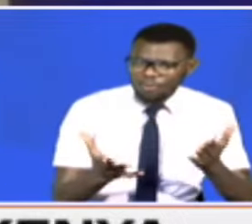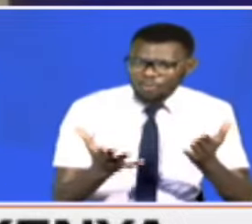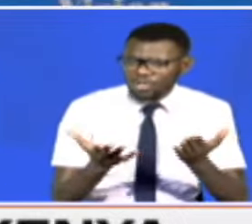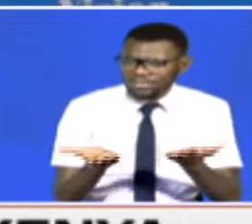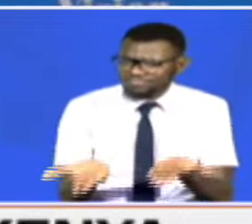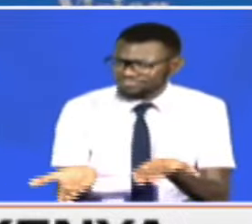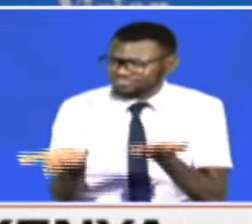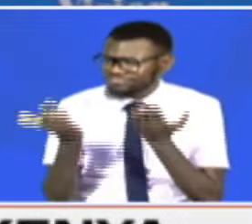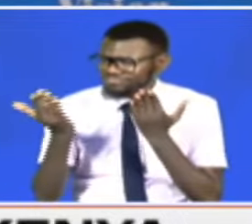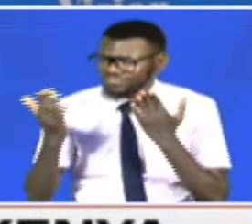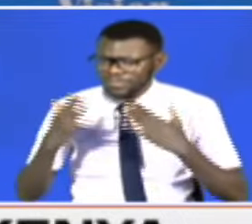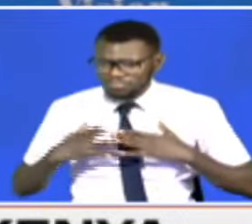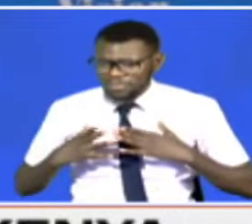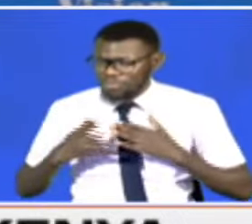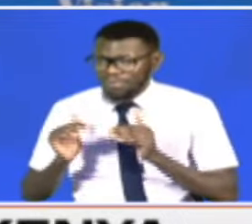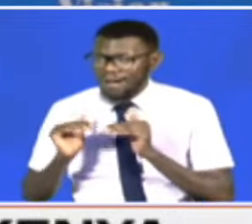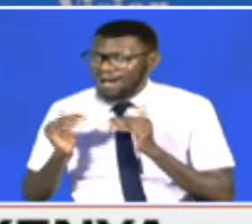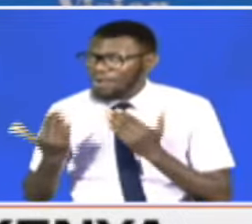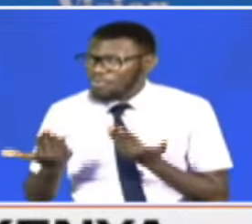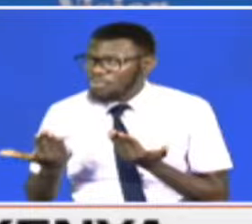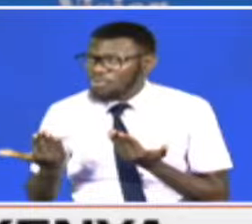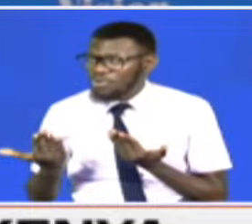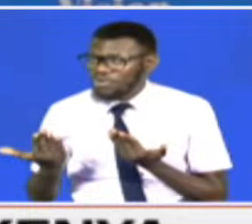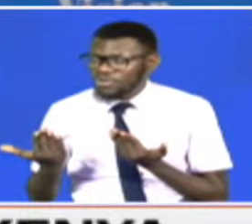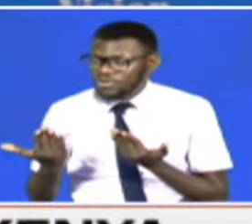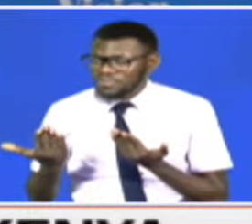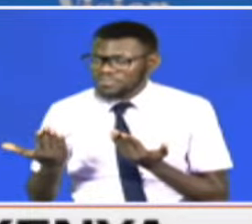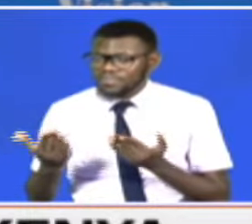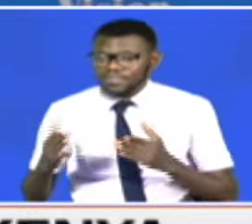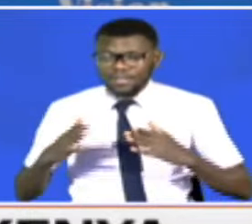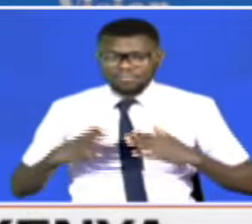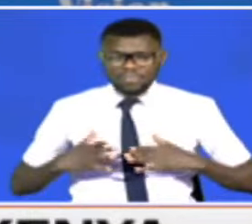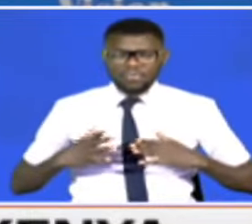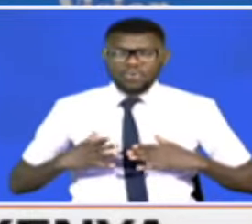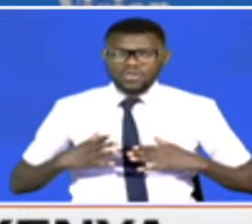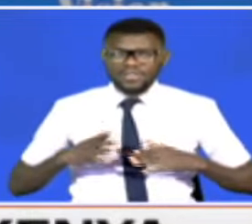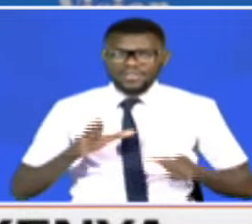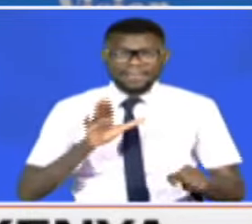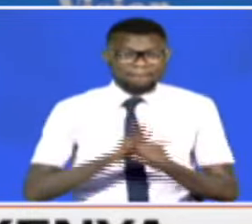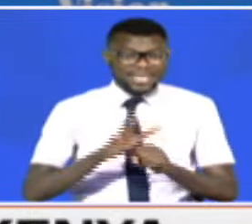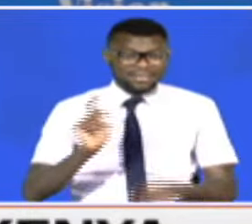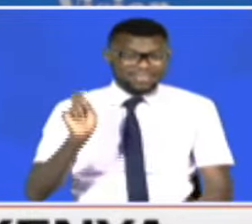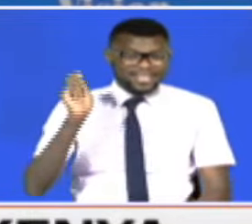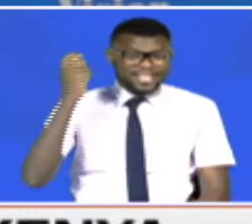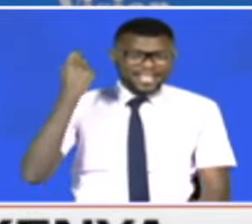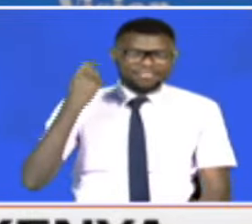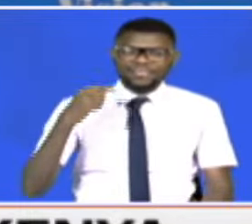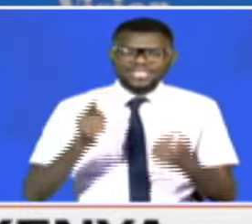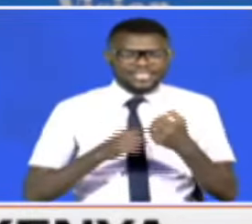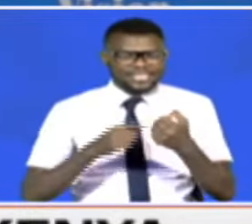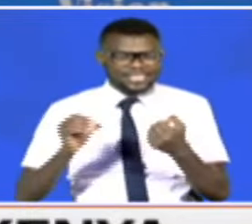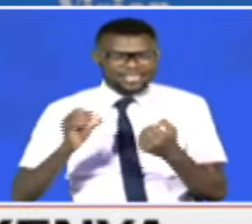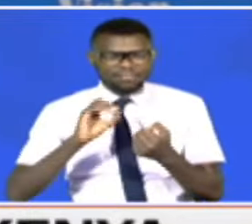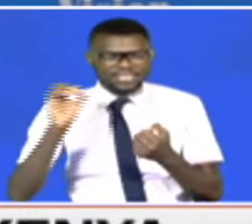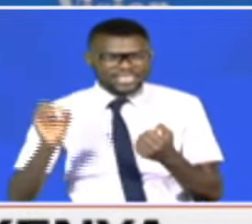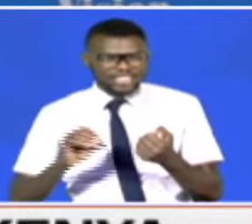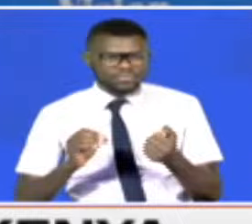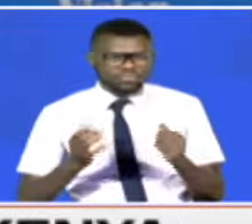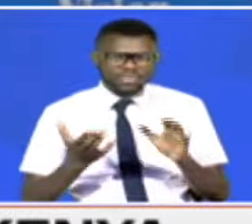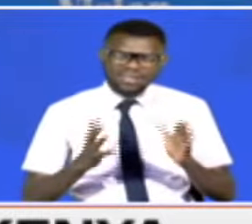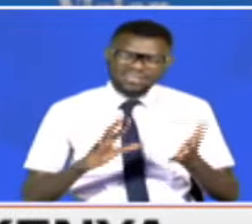people. A majority of Kenyans, nearly 60%, continue to